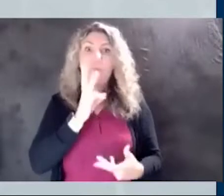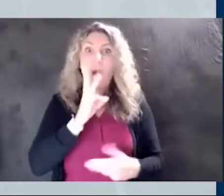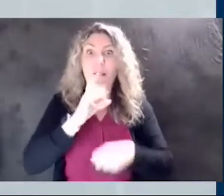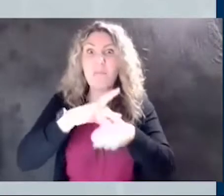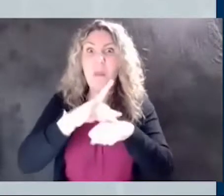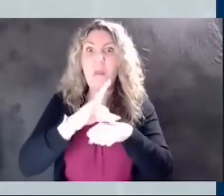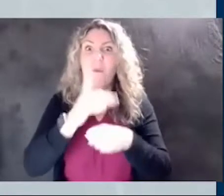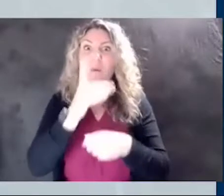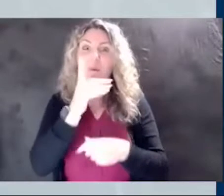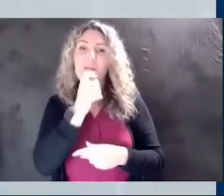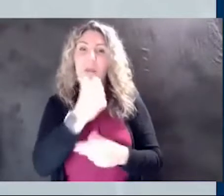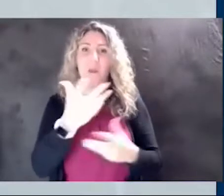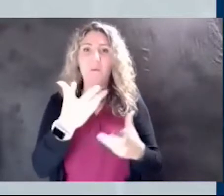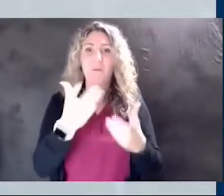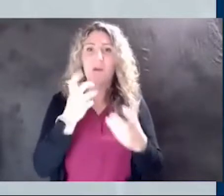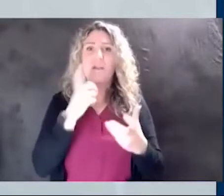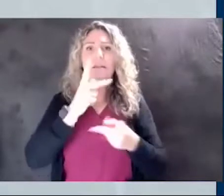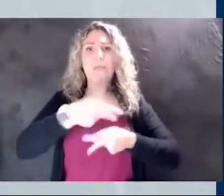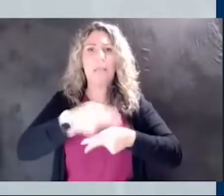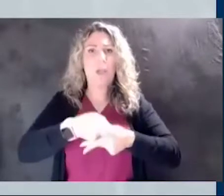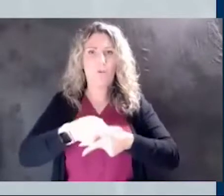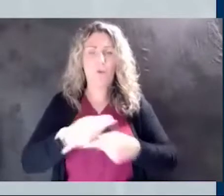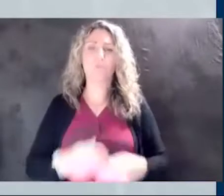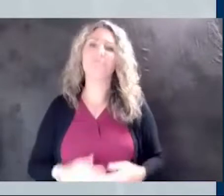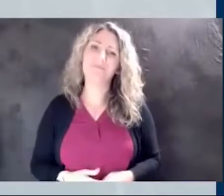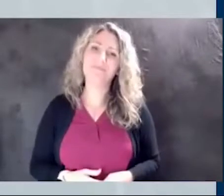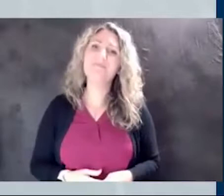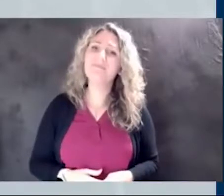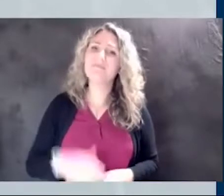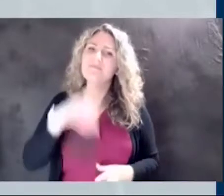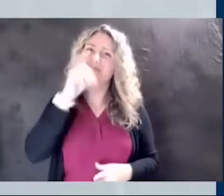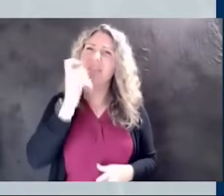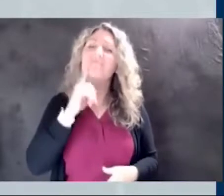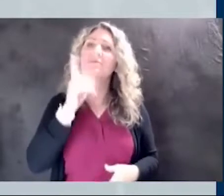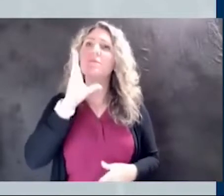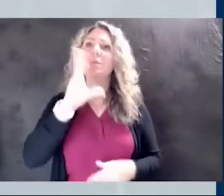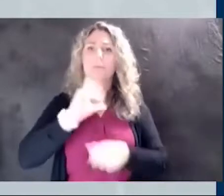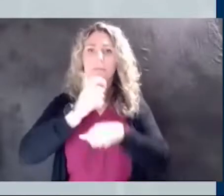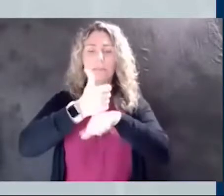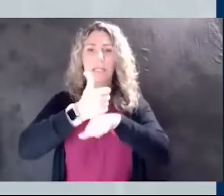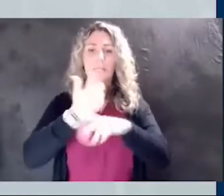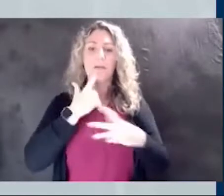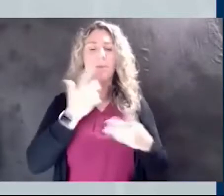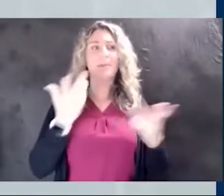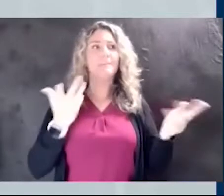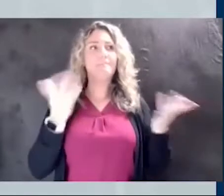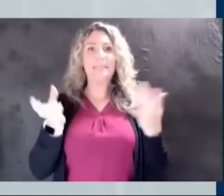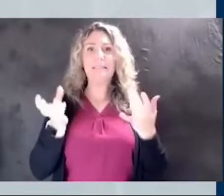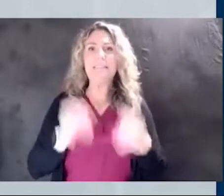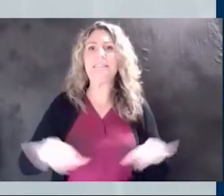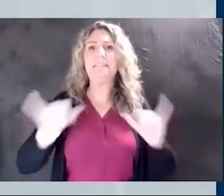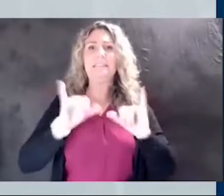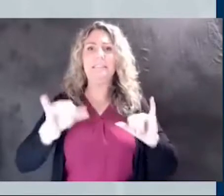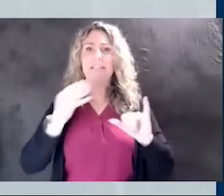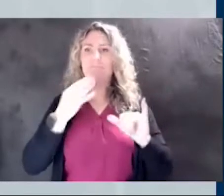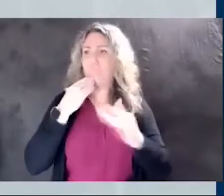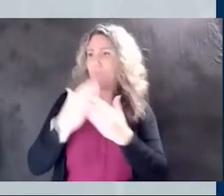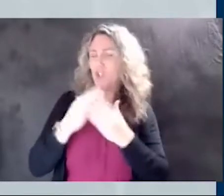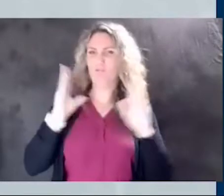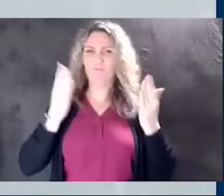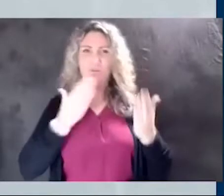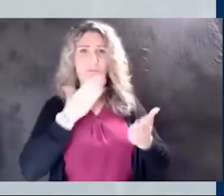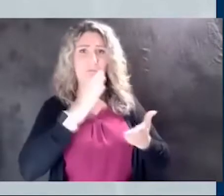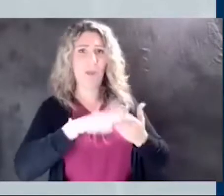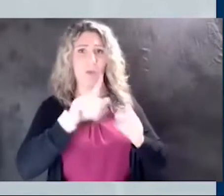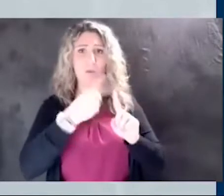really cautious in that, because it will set up a stage of good versus bad. And when we're talking fruits